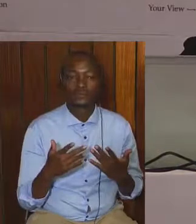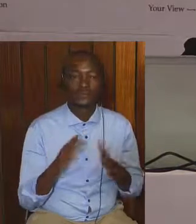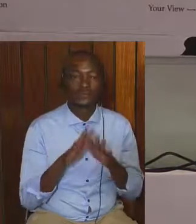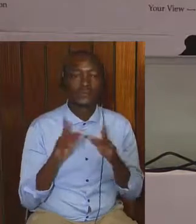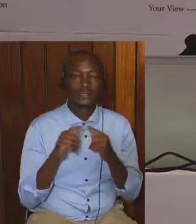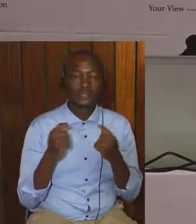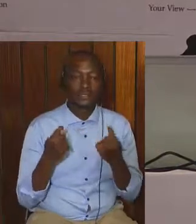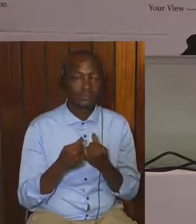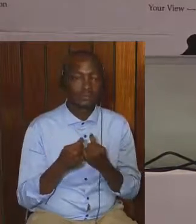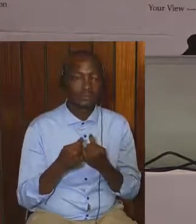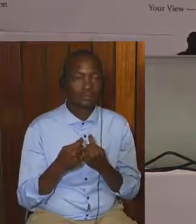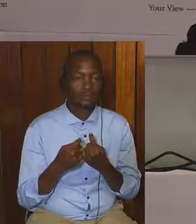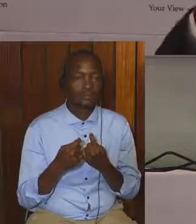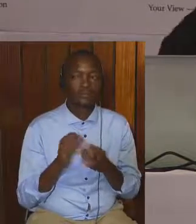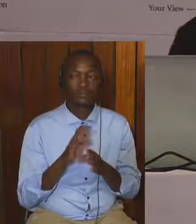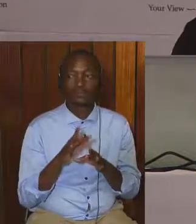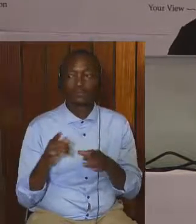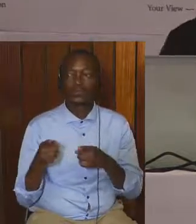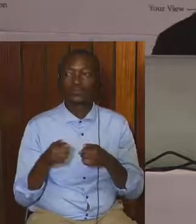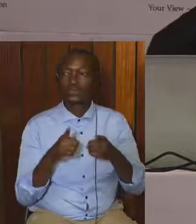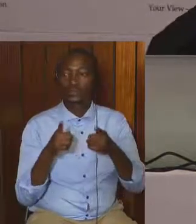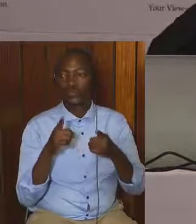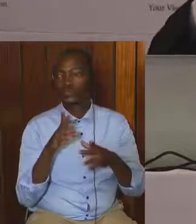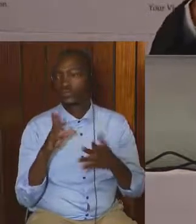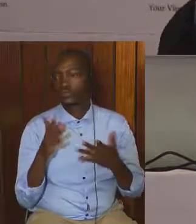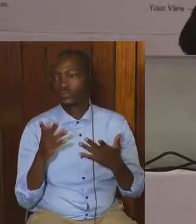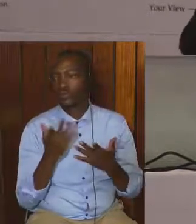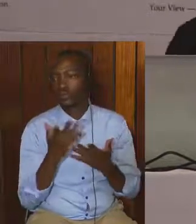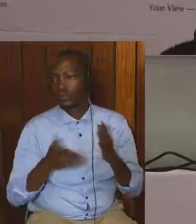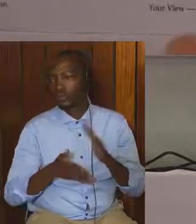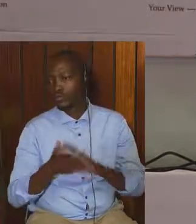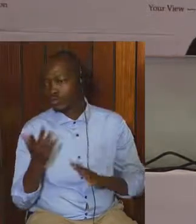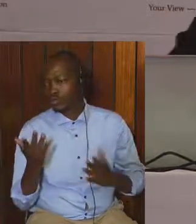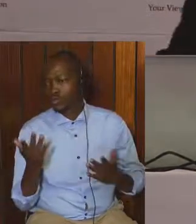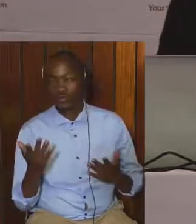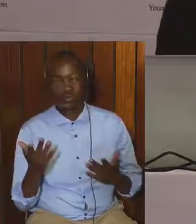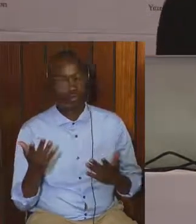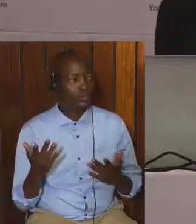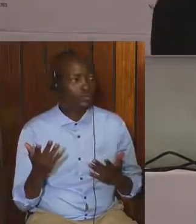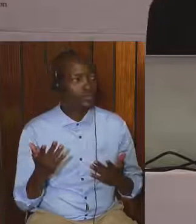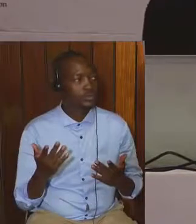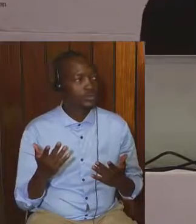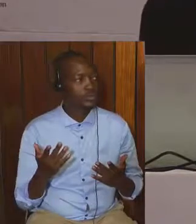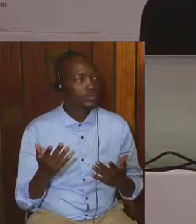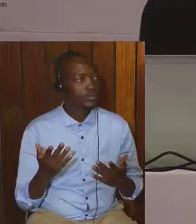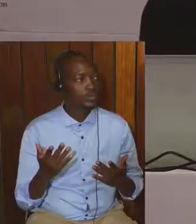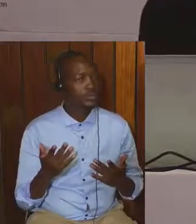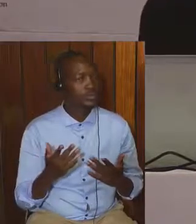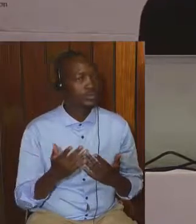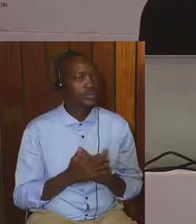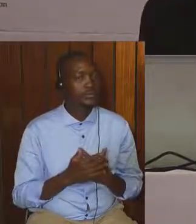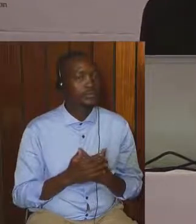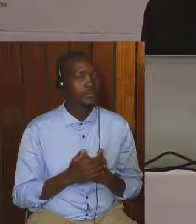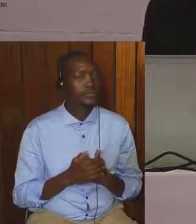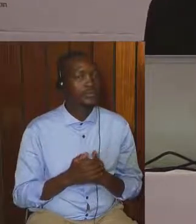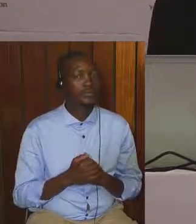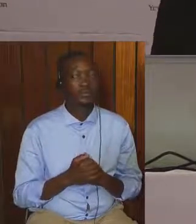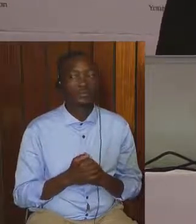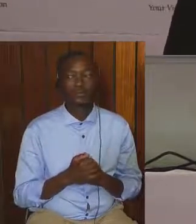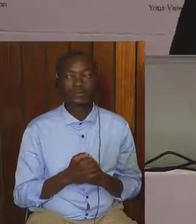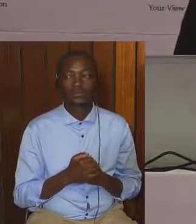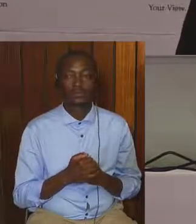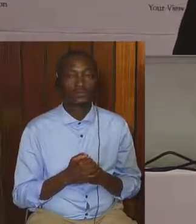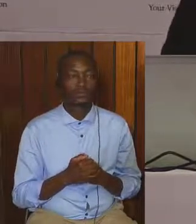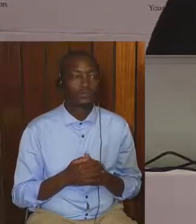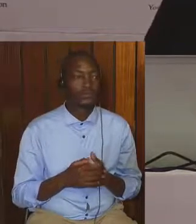the team will direct you where to go. I think it's through that side door over there, if I'm not mistaken.